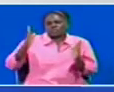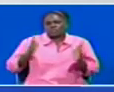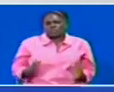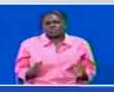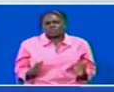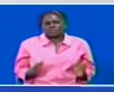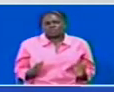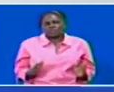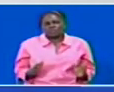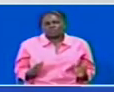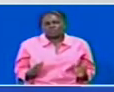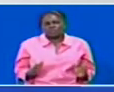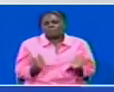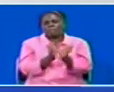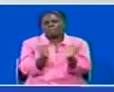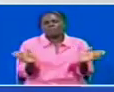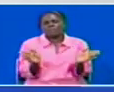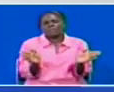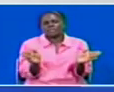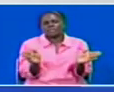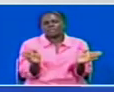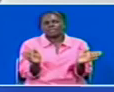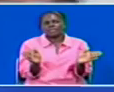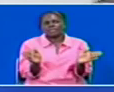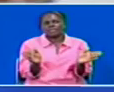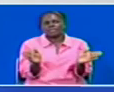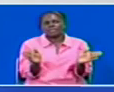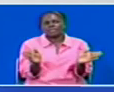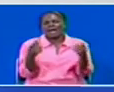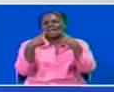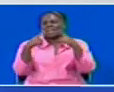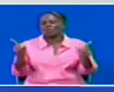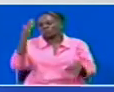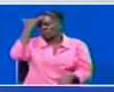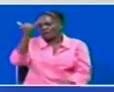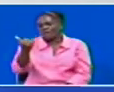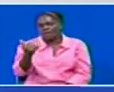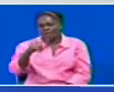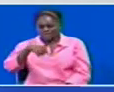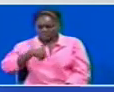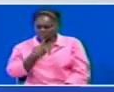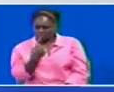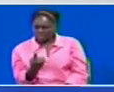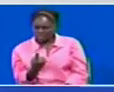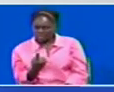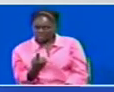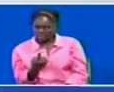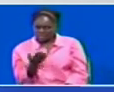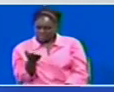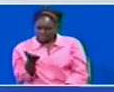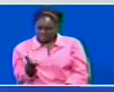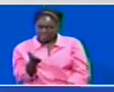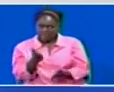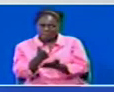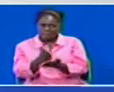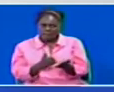in public and sensationally make these claims? I am saying this is part